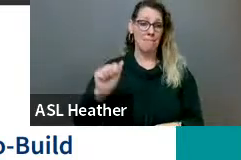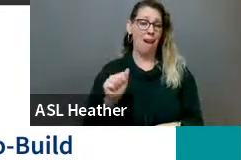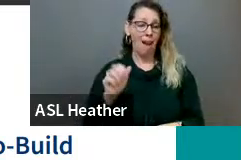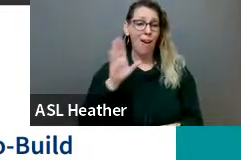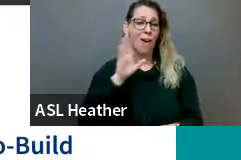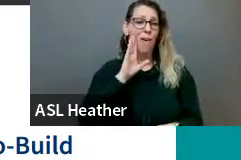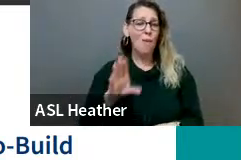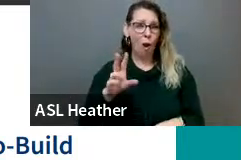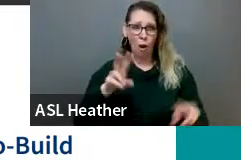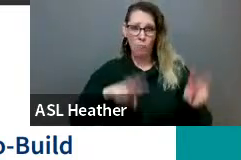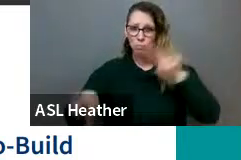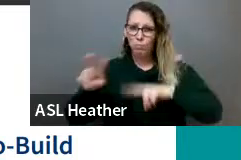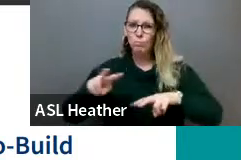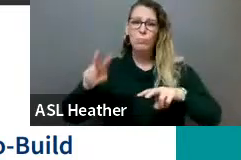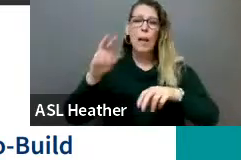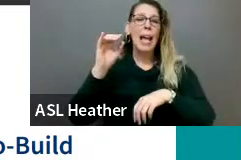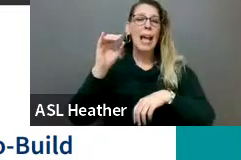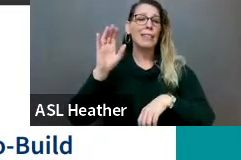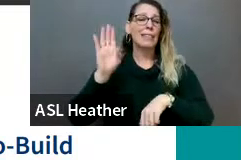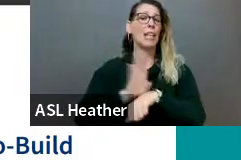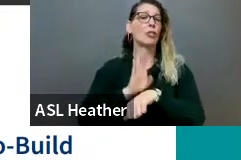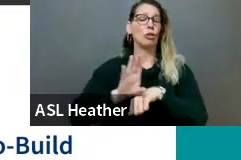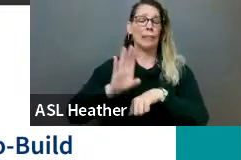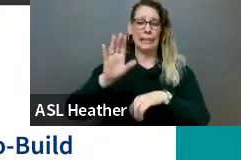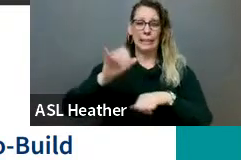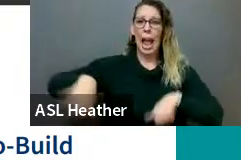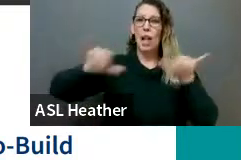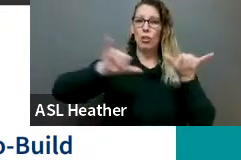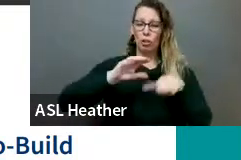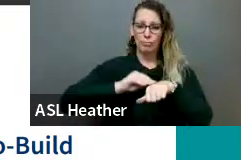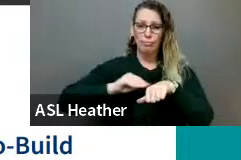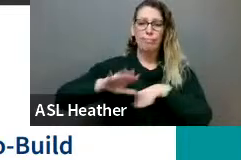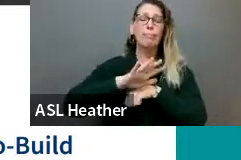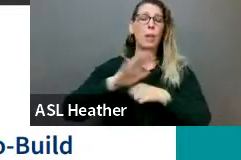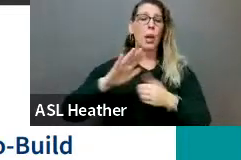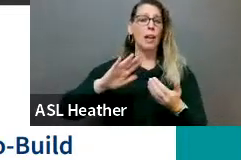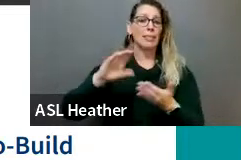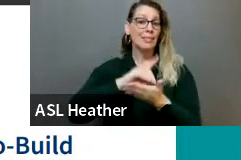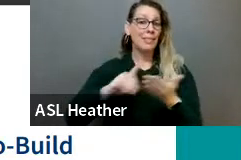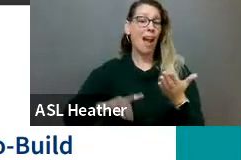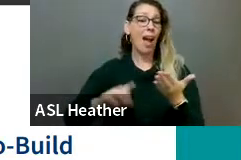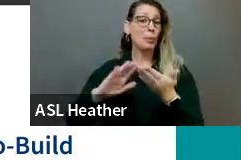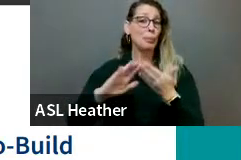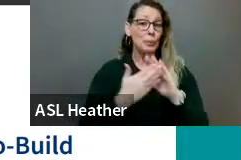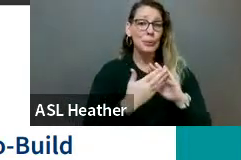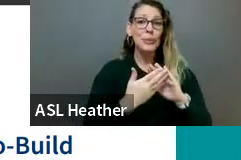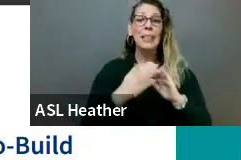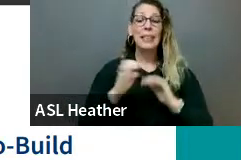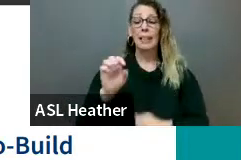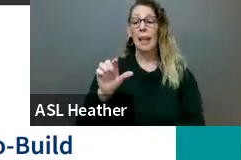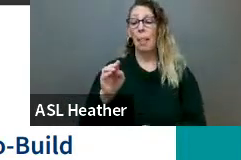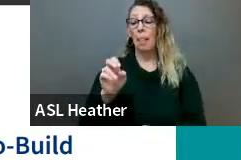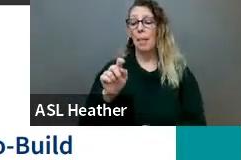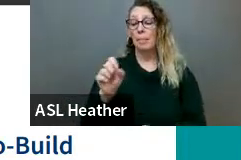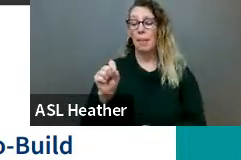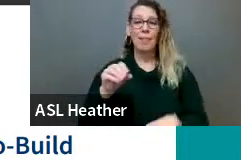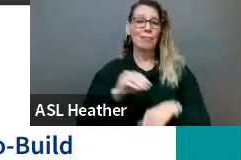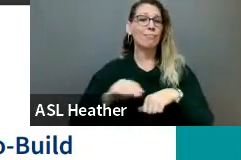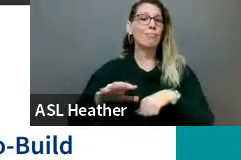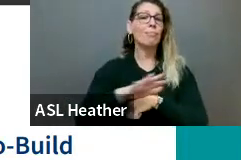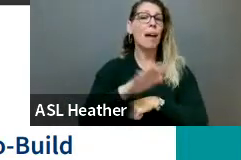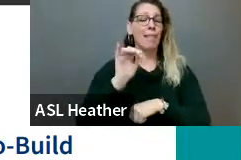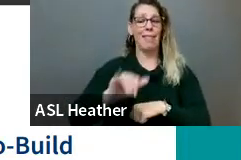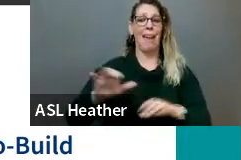industry standards to assess impacts of the design on community and environmental elements to determine the environmental impacts of